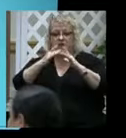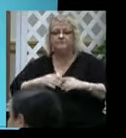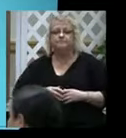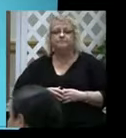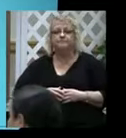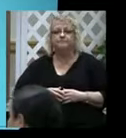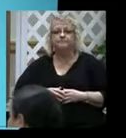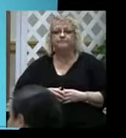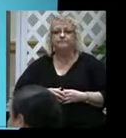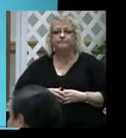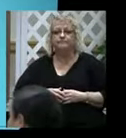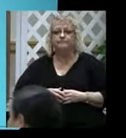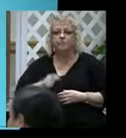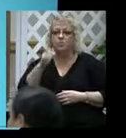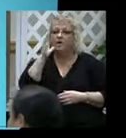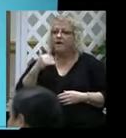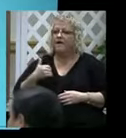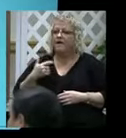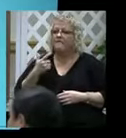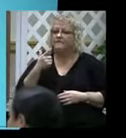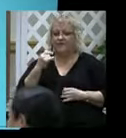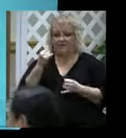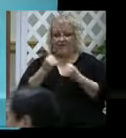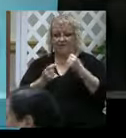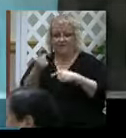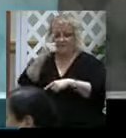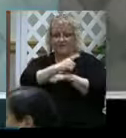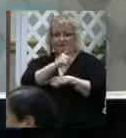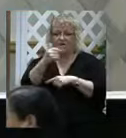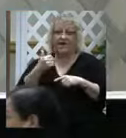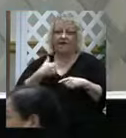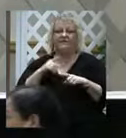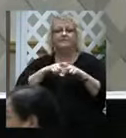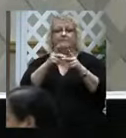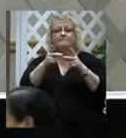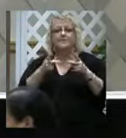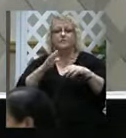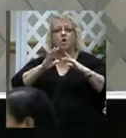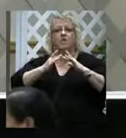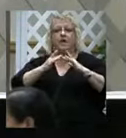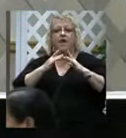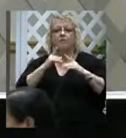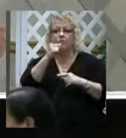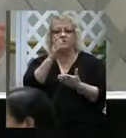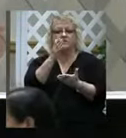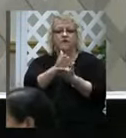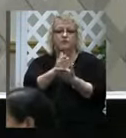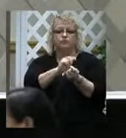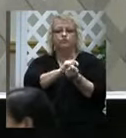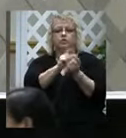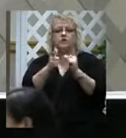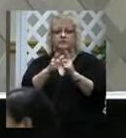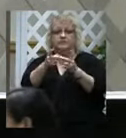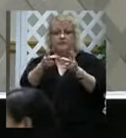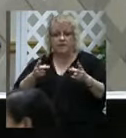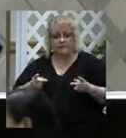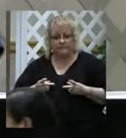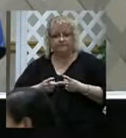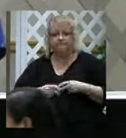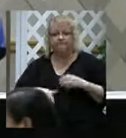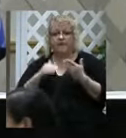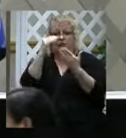is you're going to have, at the end of the day, you're going to have places online where you have this one-stop translation site where your list